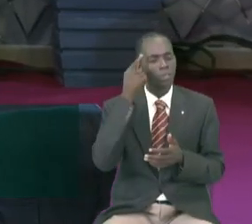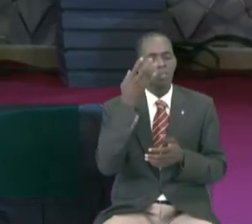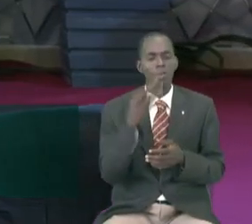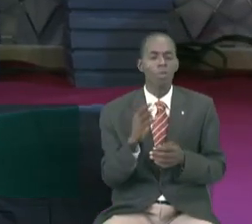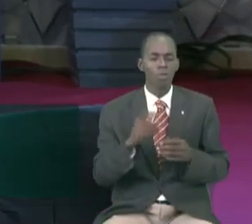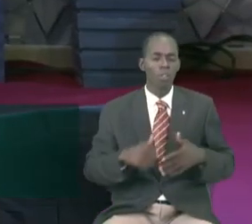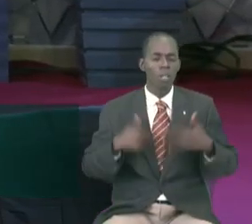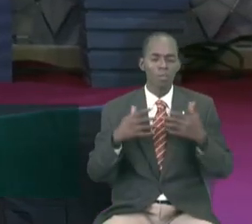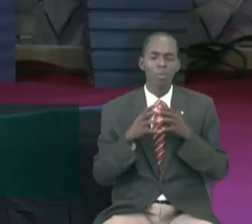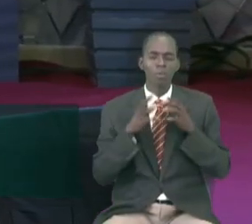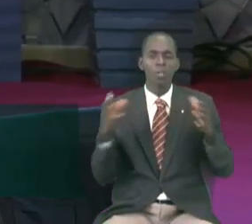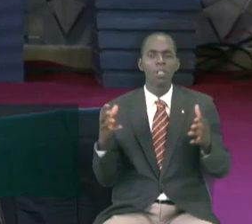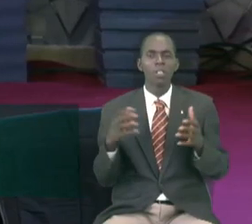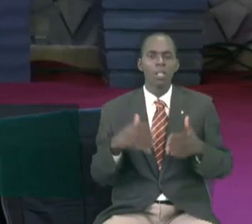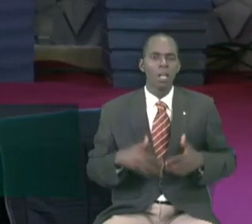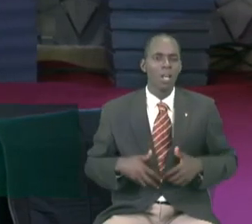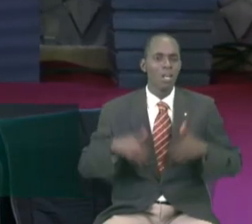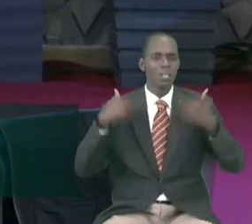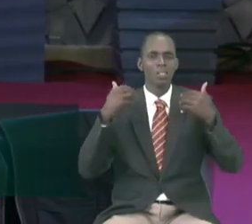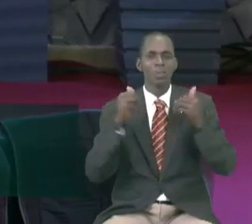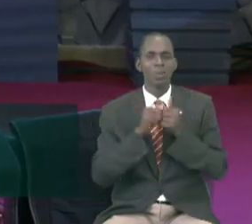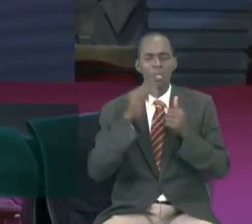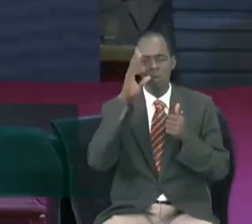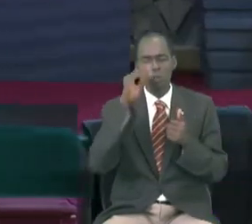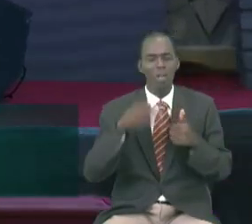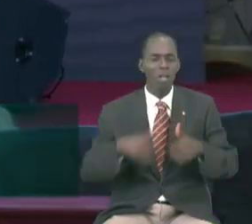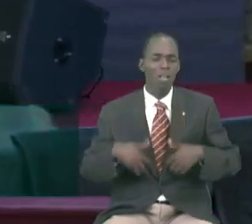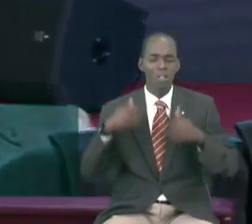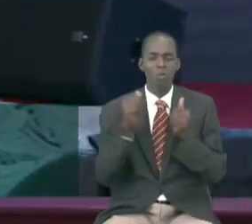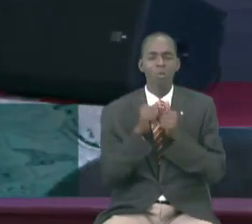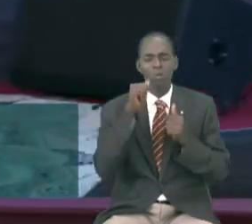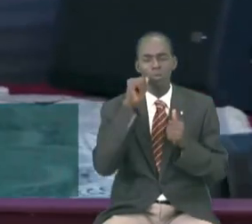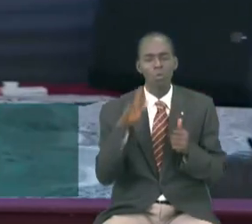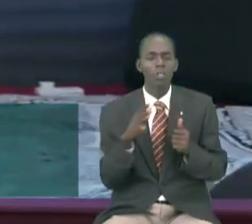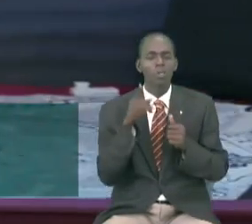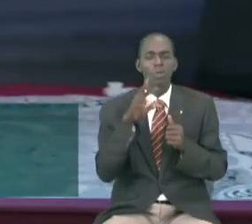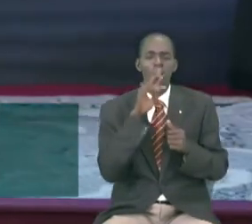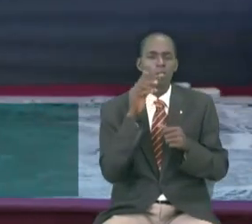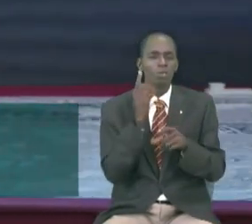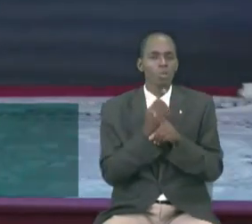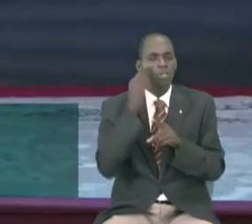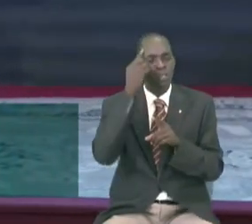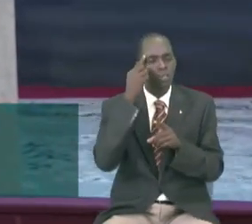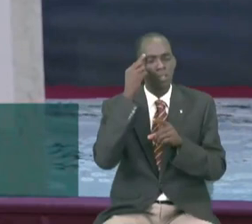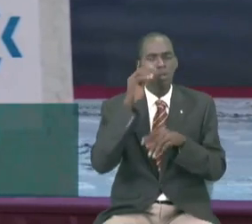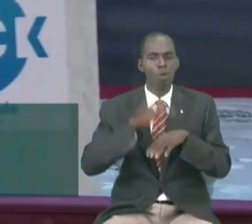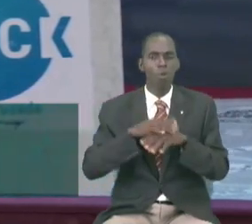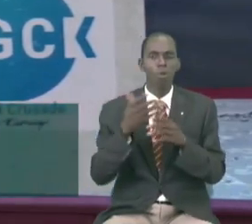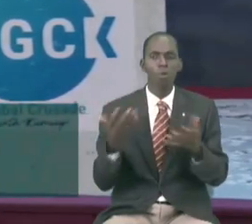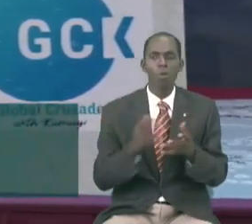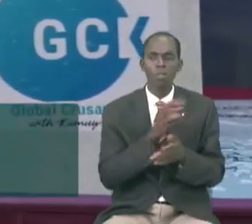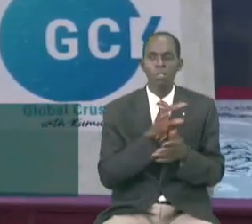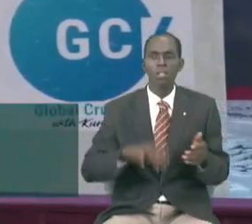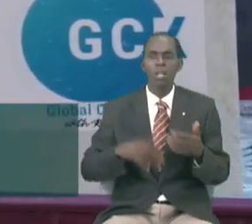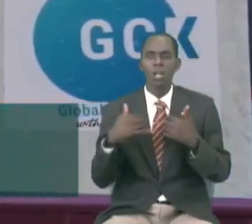Christ has done, of the life that he has brought in abundance. I prefer to die. I prefer to die. I prefer to die. I want to leave